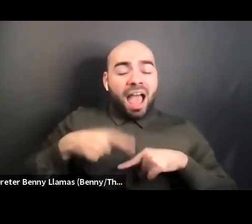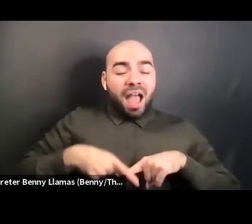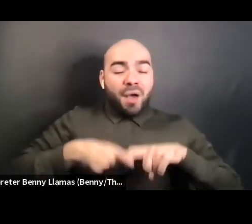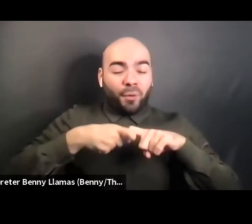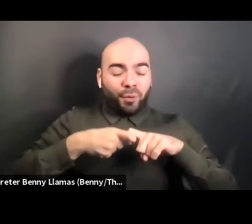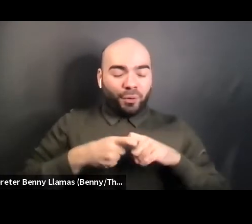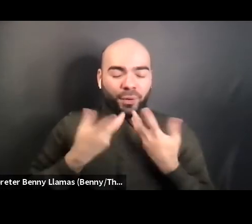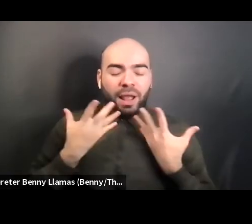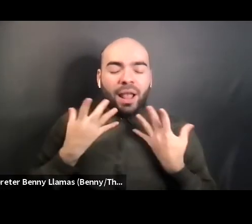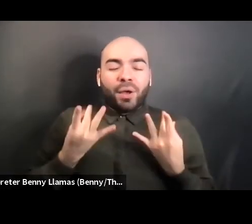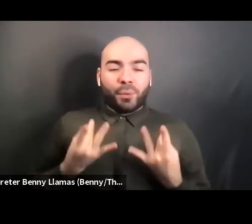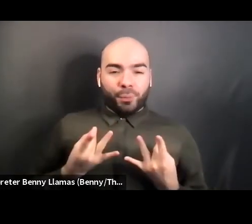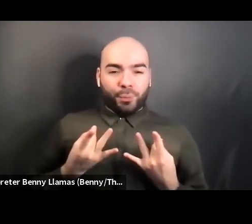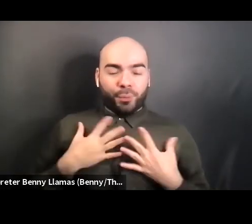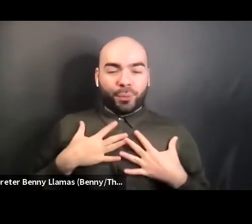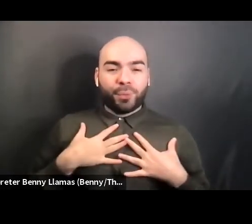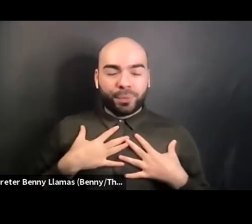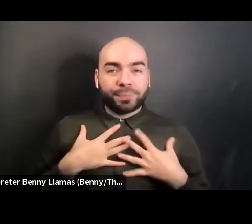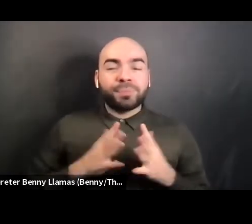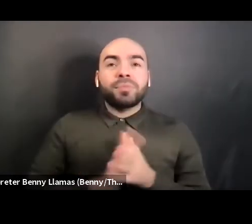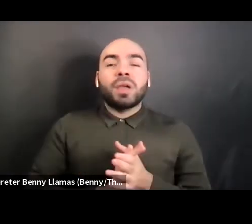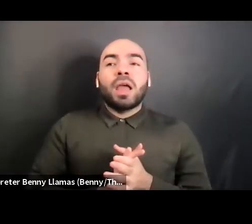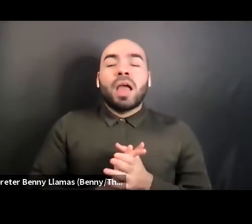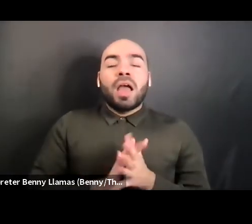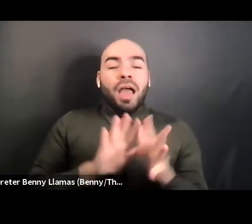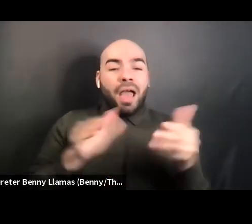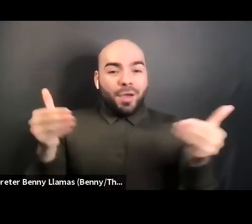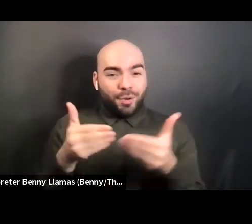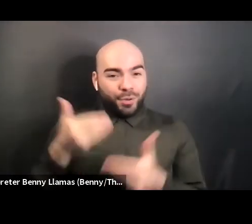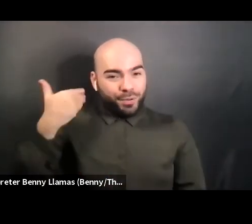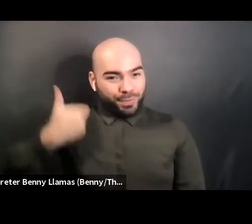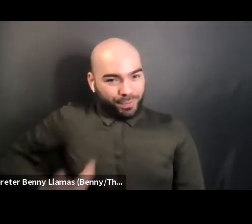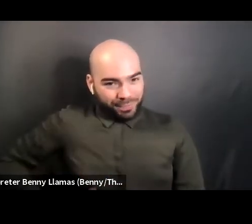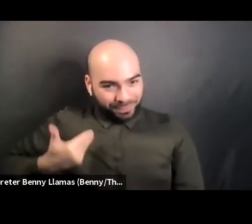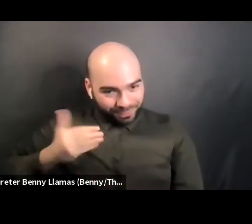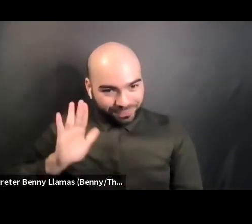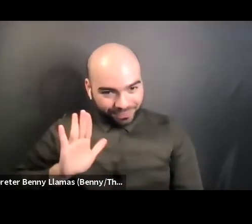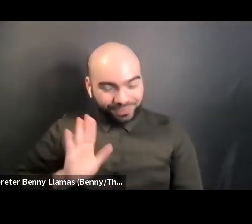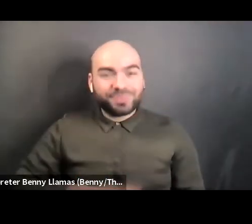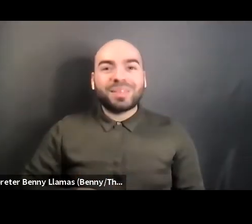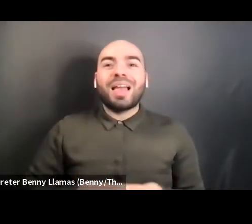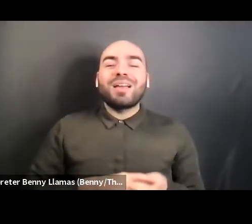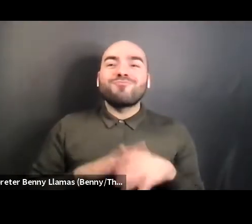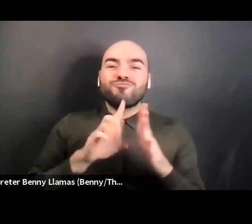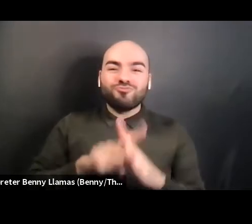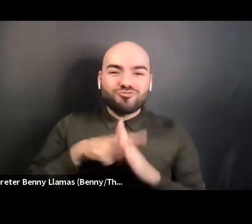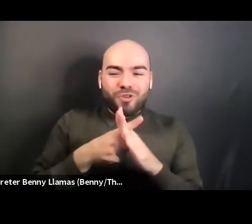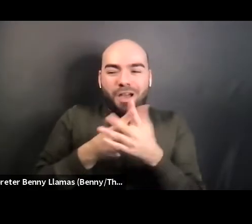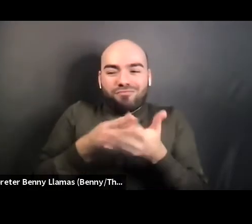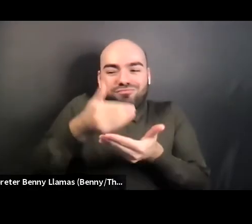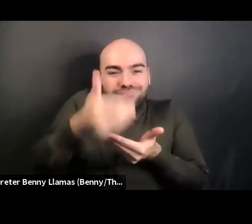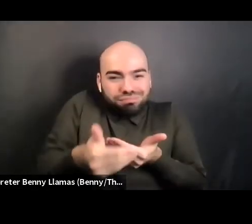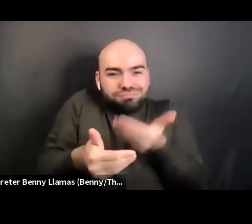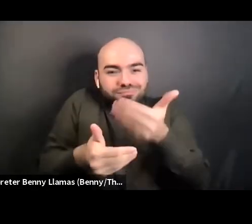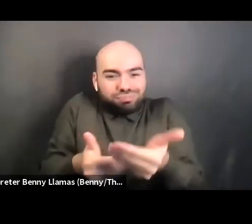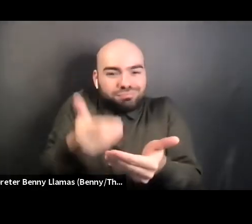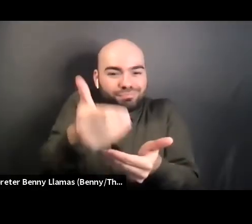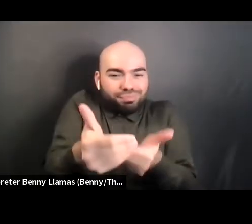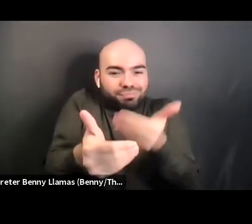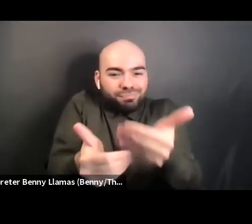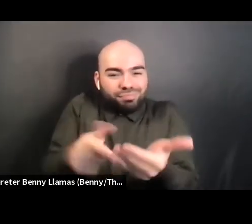myself, I'll introduce myself and get us towards the conversation that we're having in this